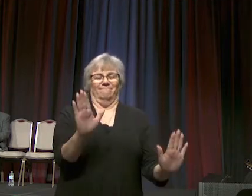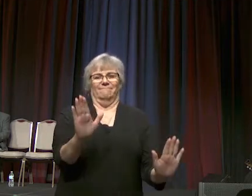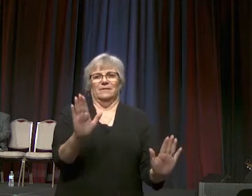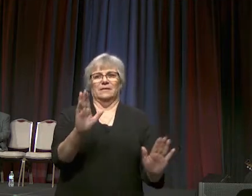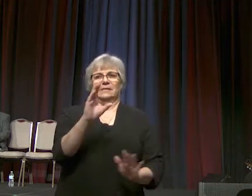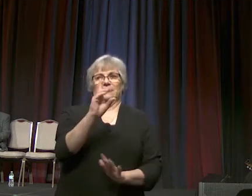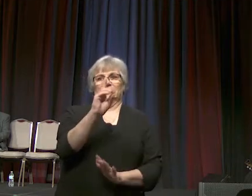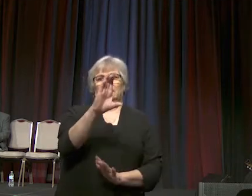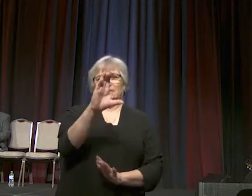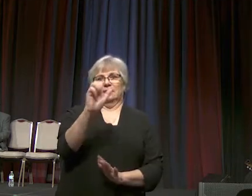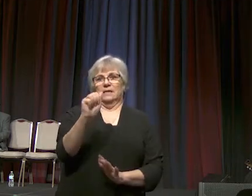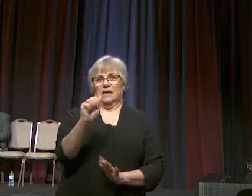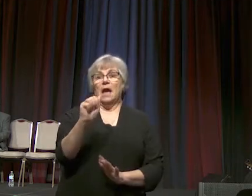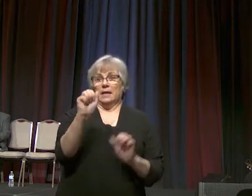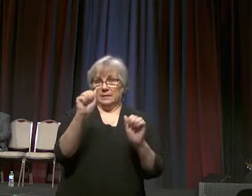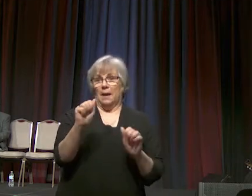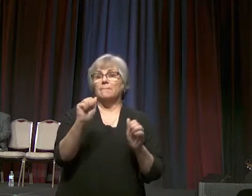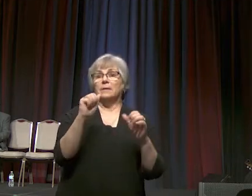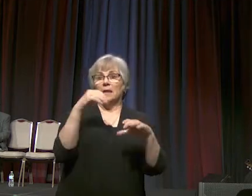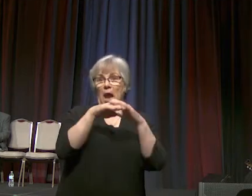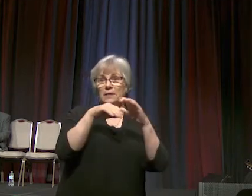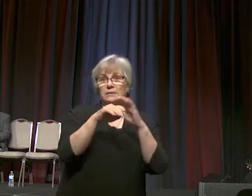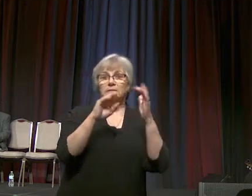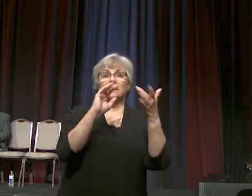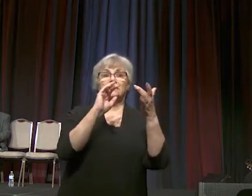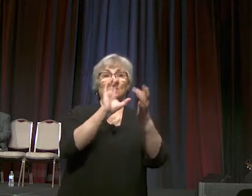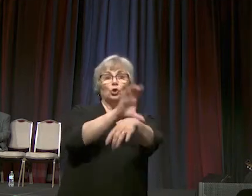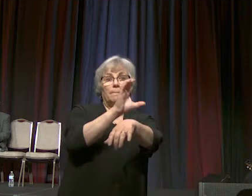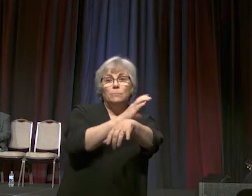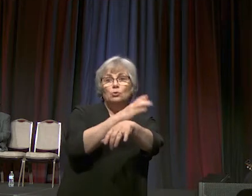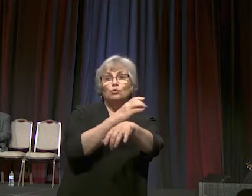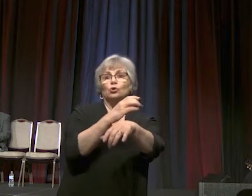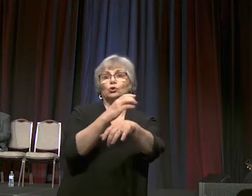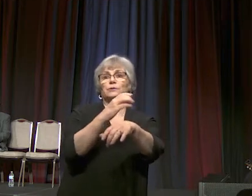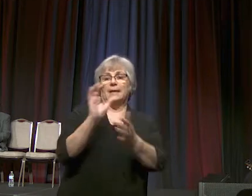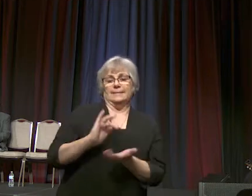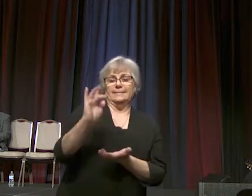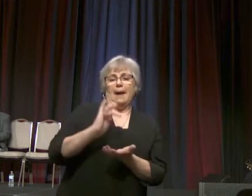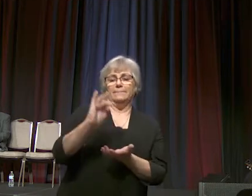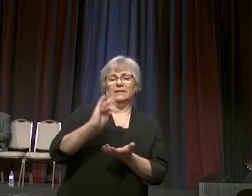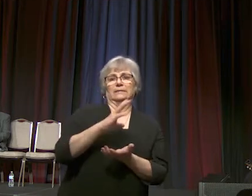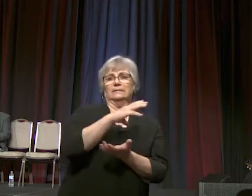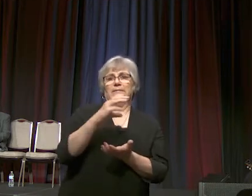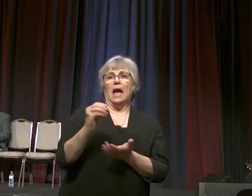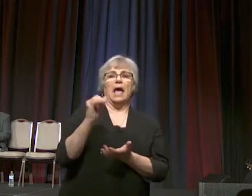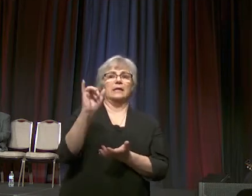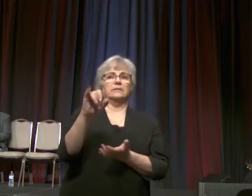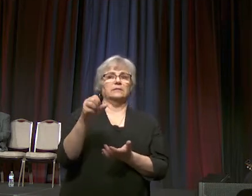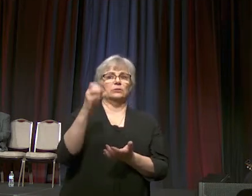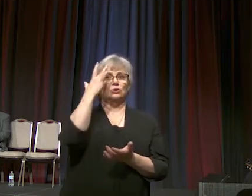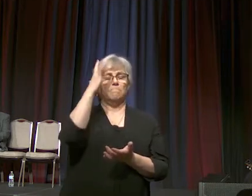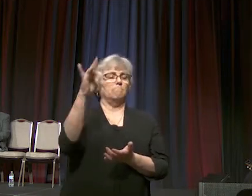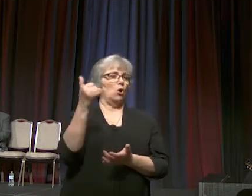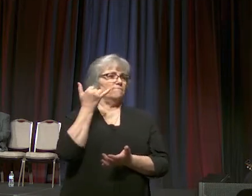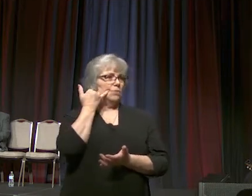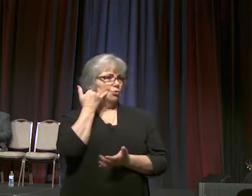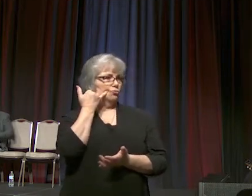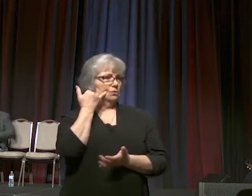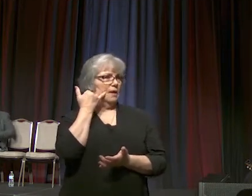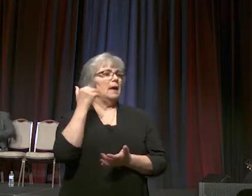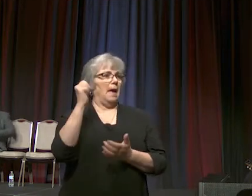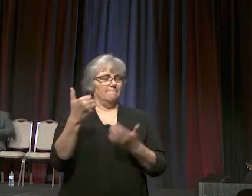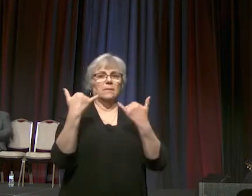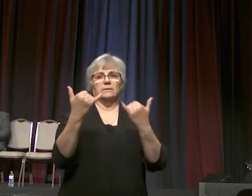website will be accessed on computers, tablets, and smartphones, and the site is designated to work with leading modern